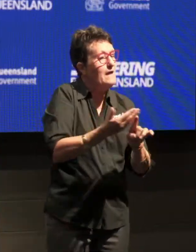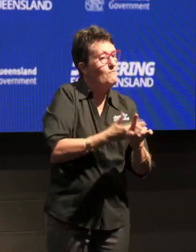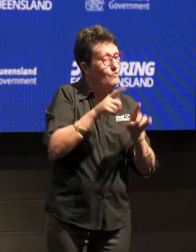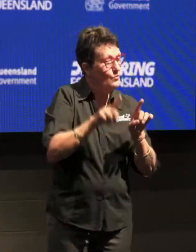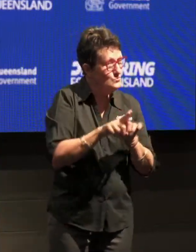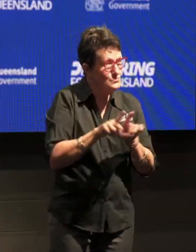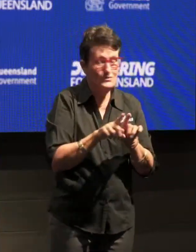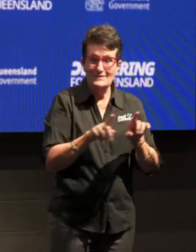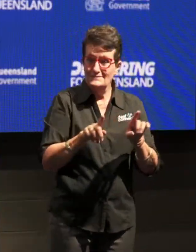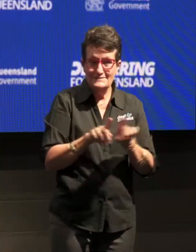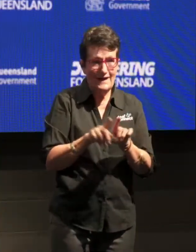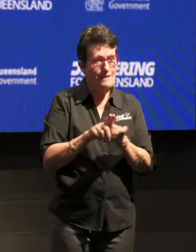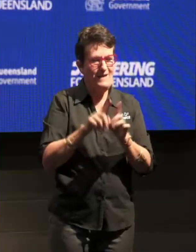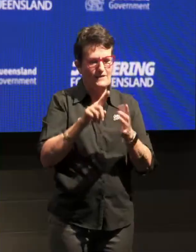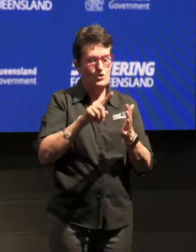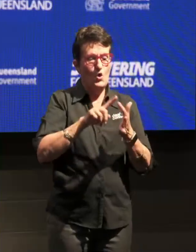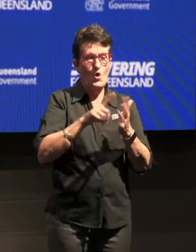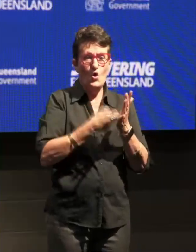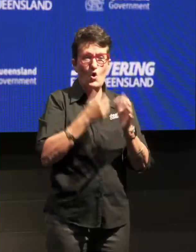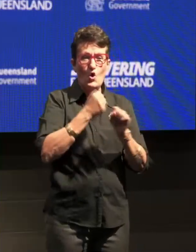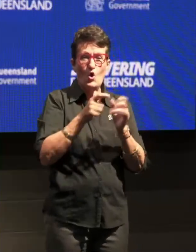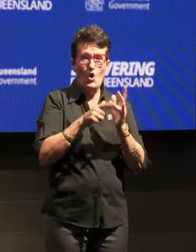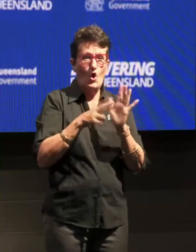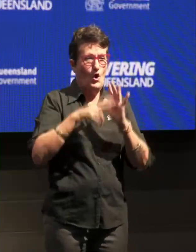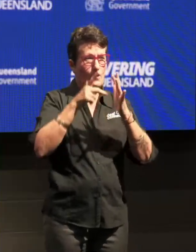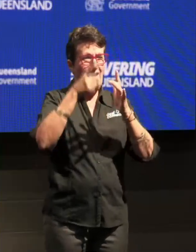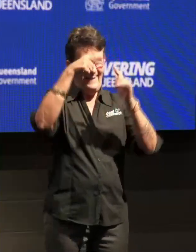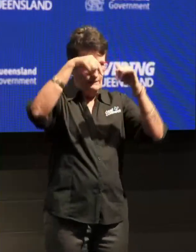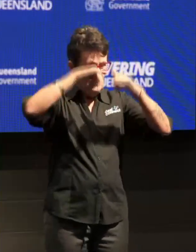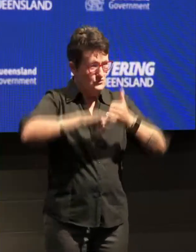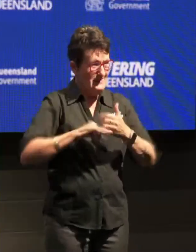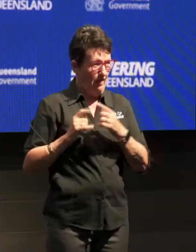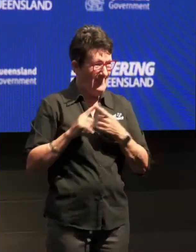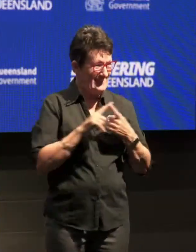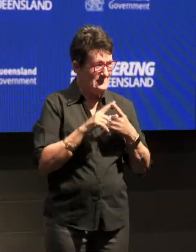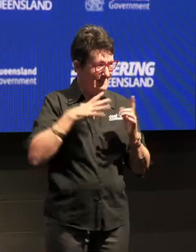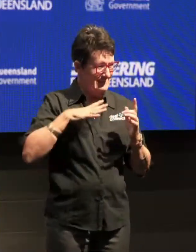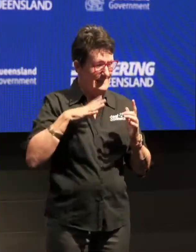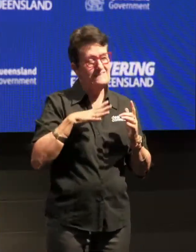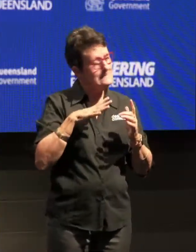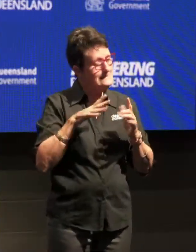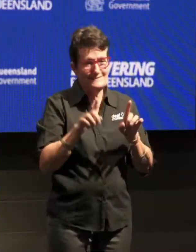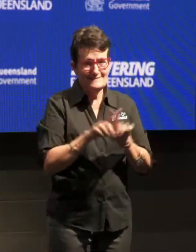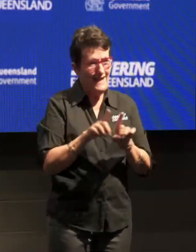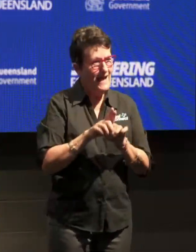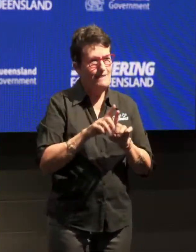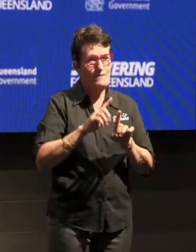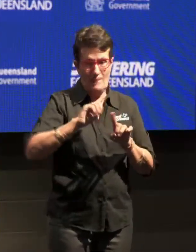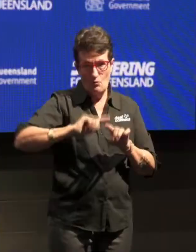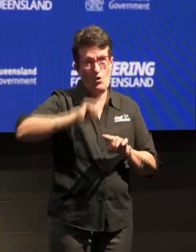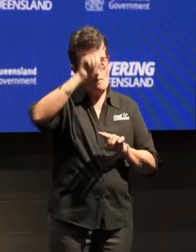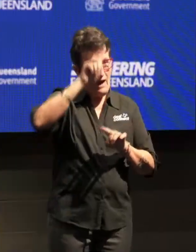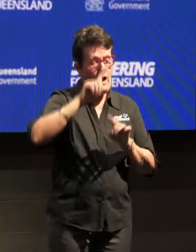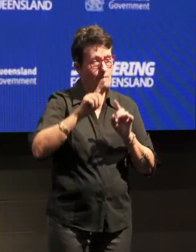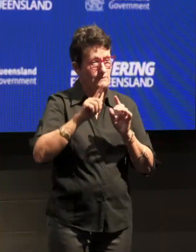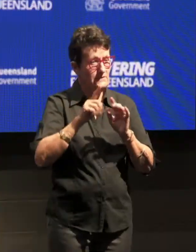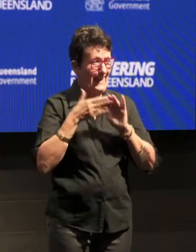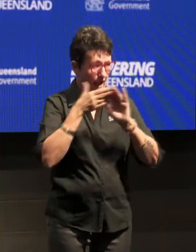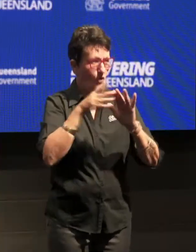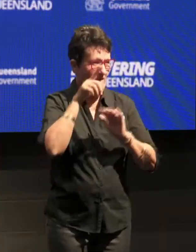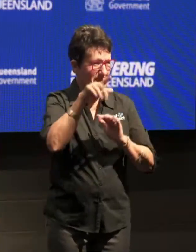in the same way that the Ergon workers came to the southeast, if it's required, the favour will be returned the other way in